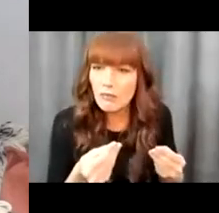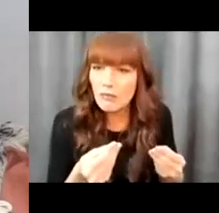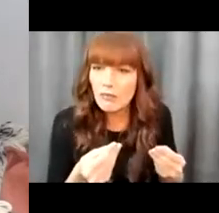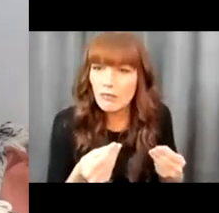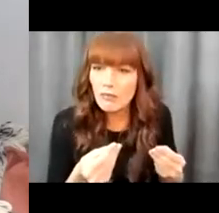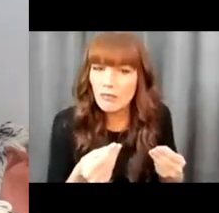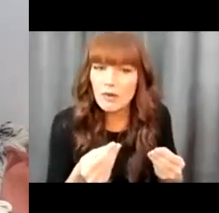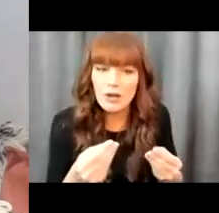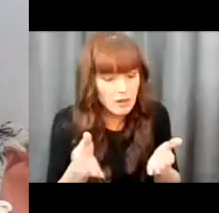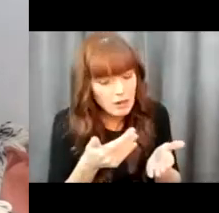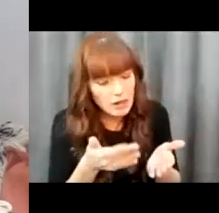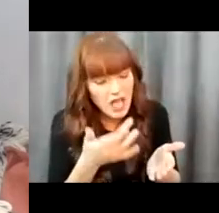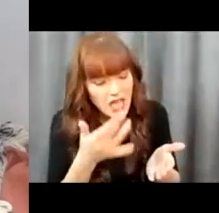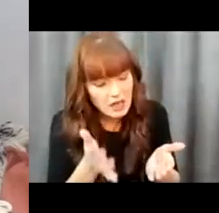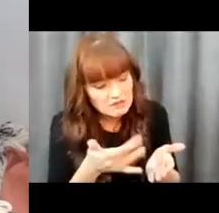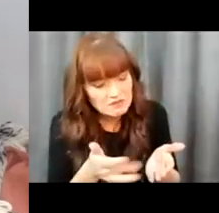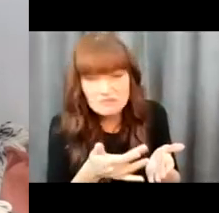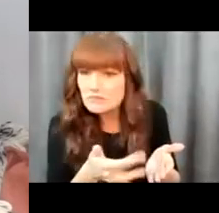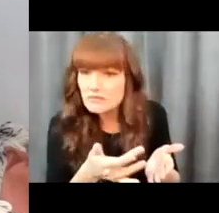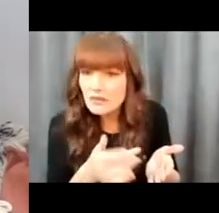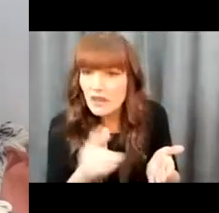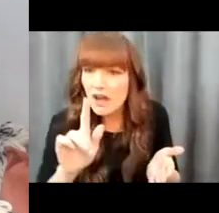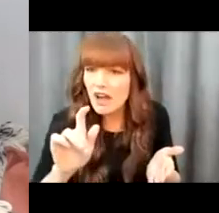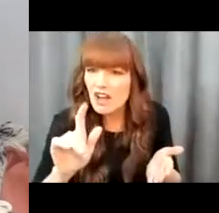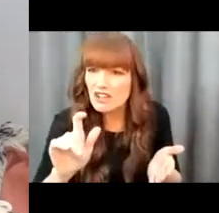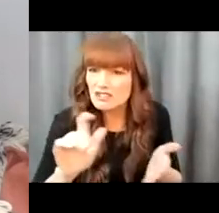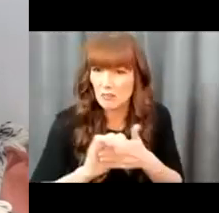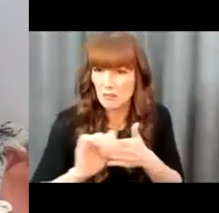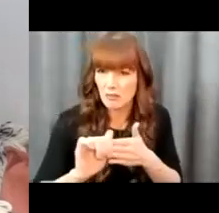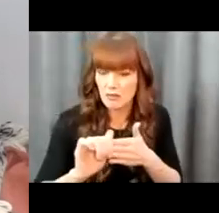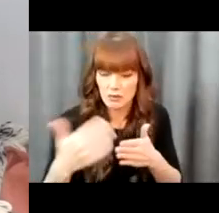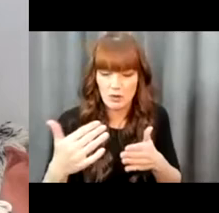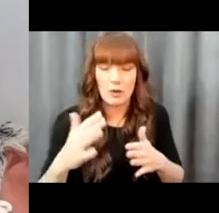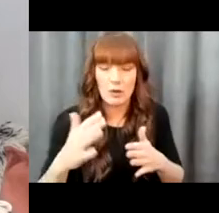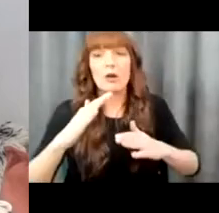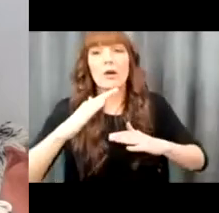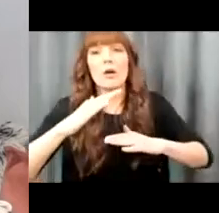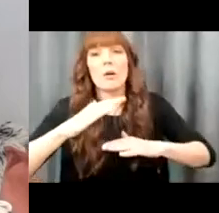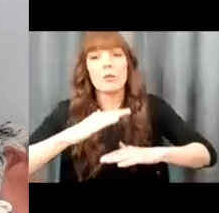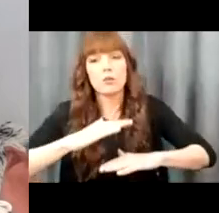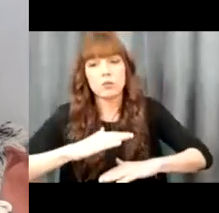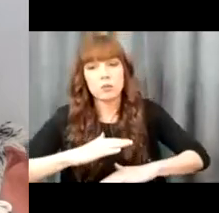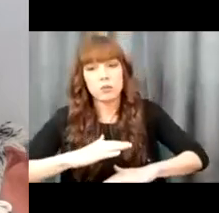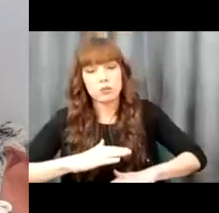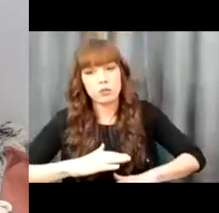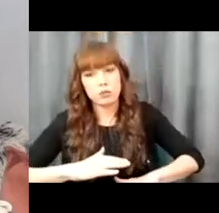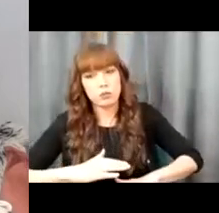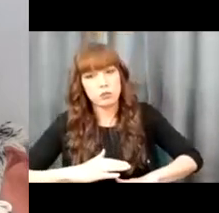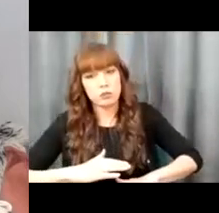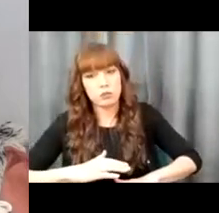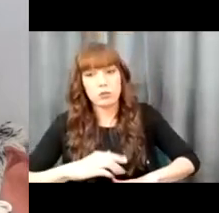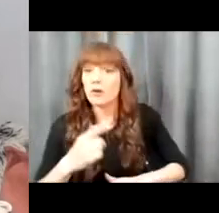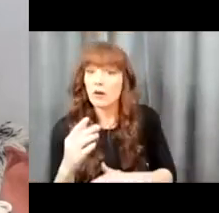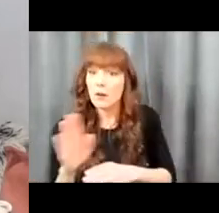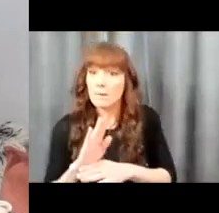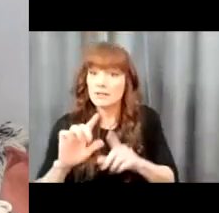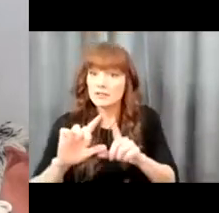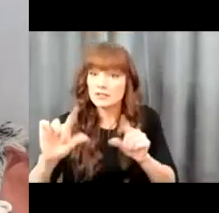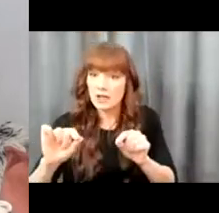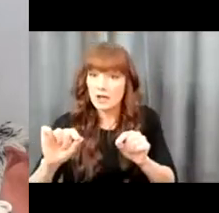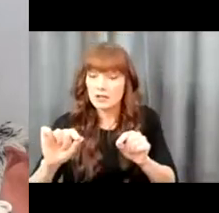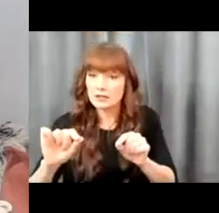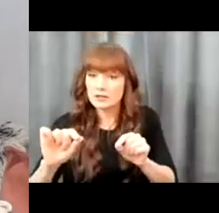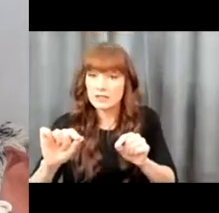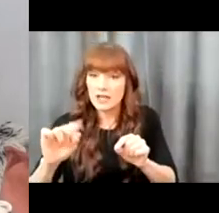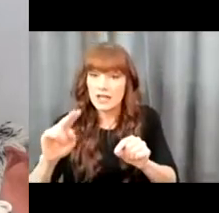inside. Fans through the stack of crisp $100 bills, relief on her face. Beneath the bills is a business card.